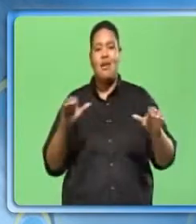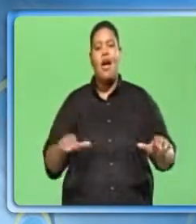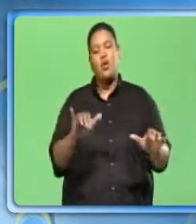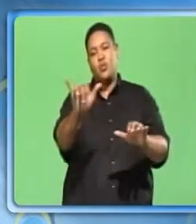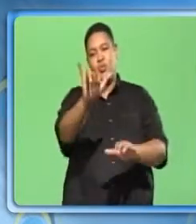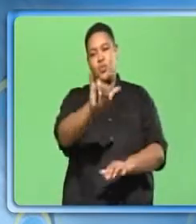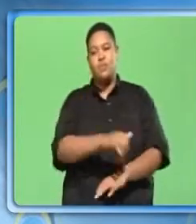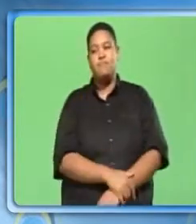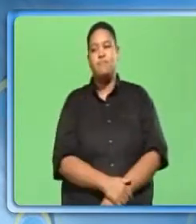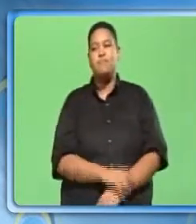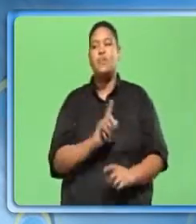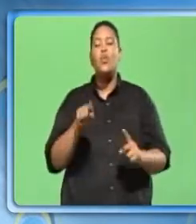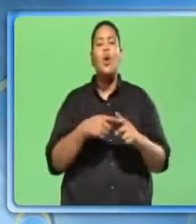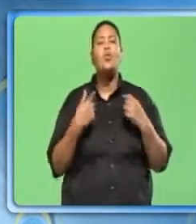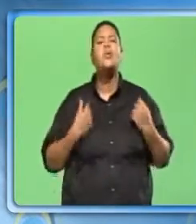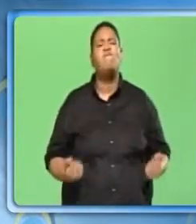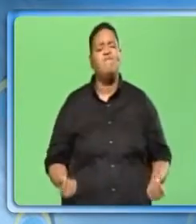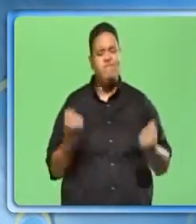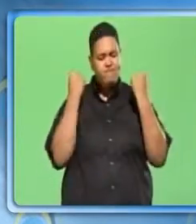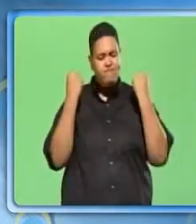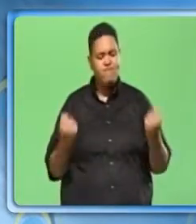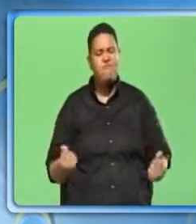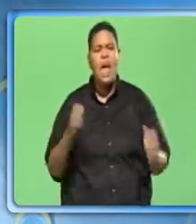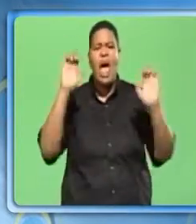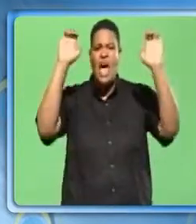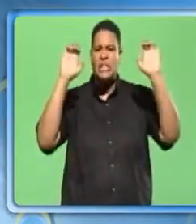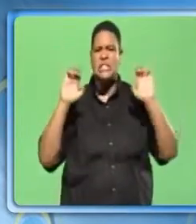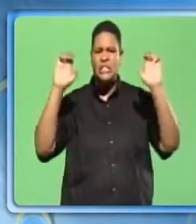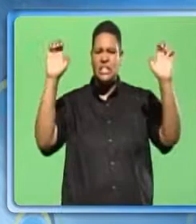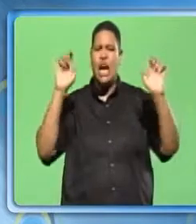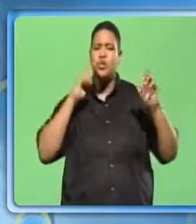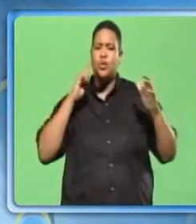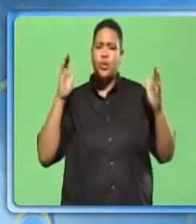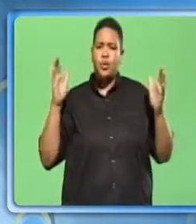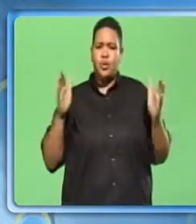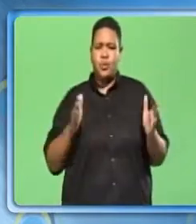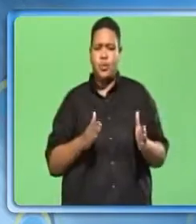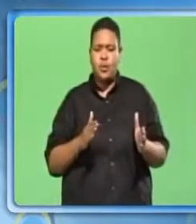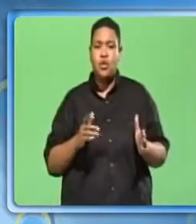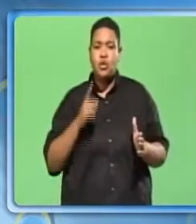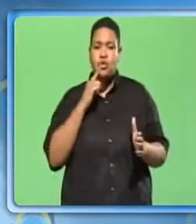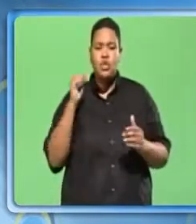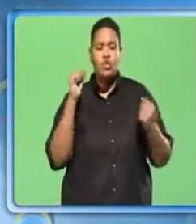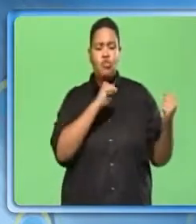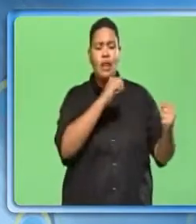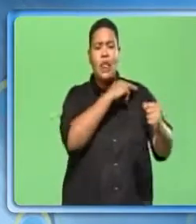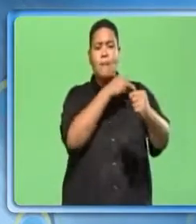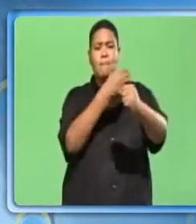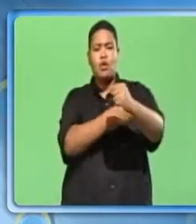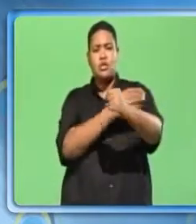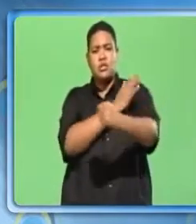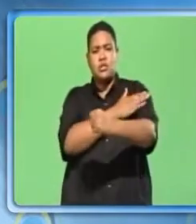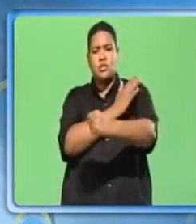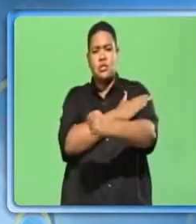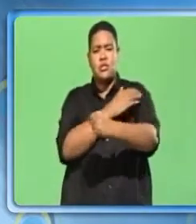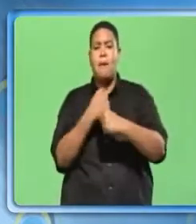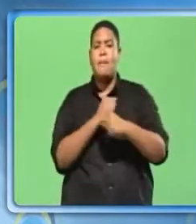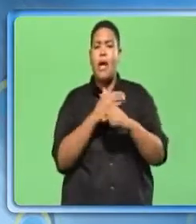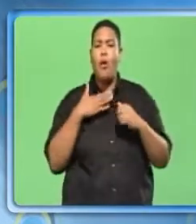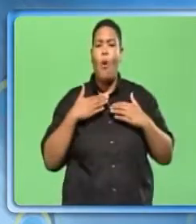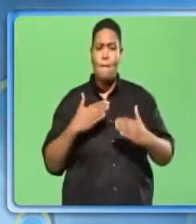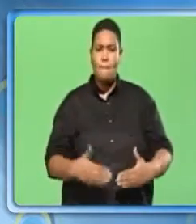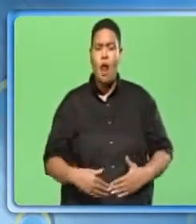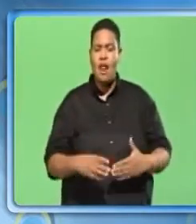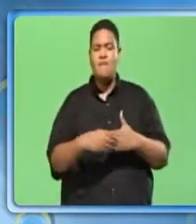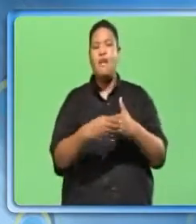well. When we do exercise to get rid of waste, strengthen our muscles, and make our body flexible,